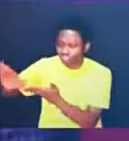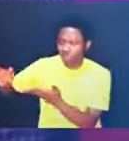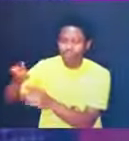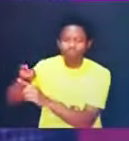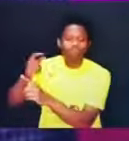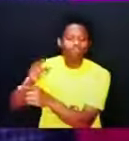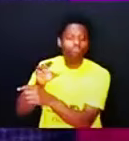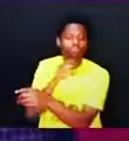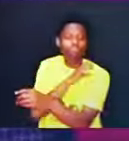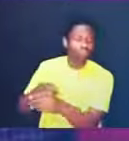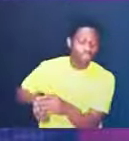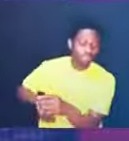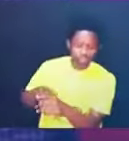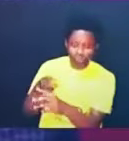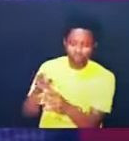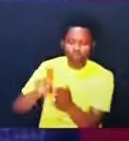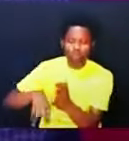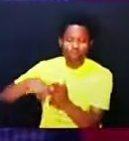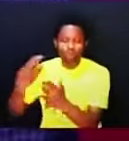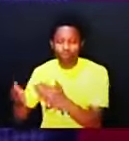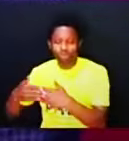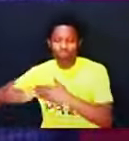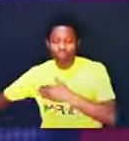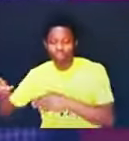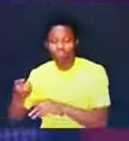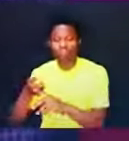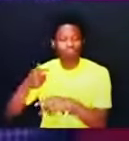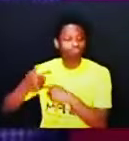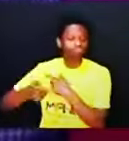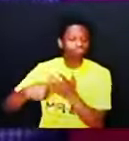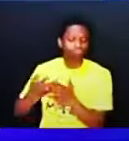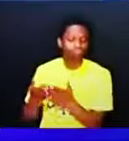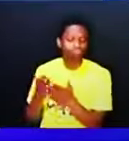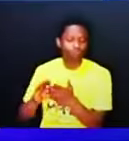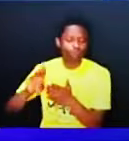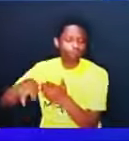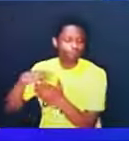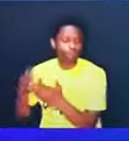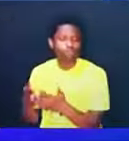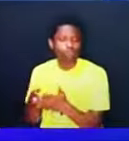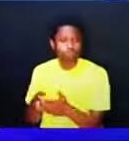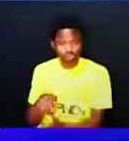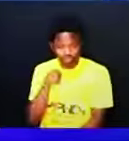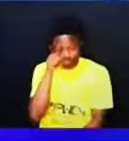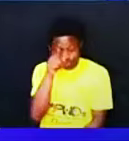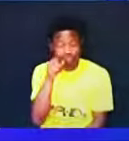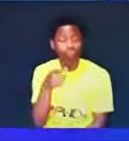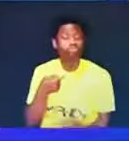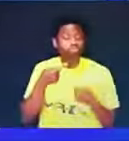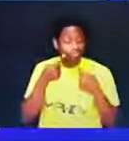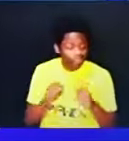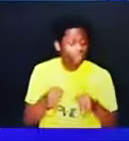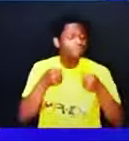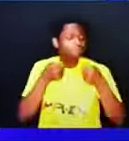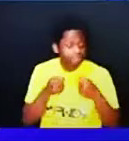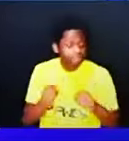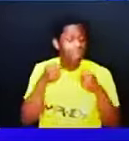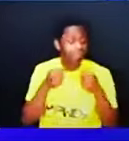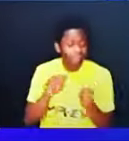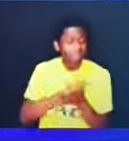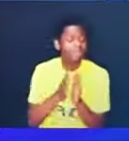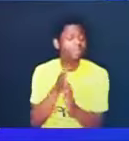have fallen away from grace. He's saying that you who have been trying to be justified by the